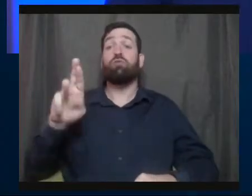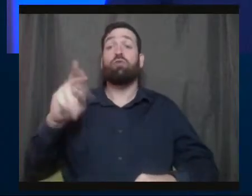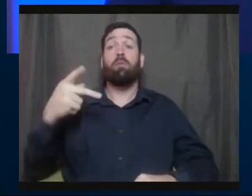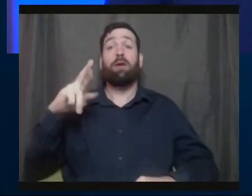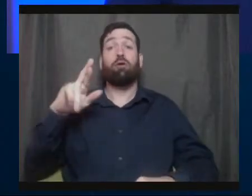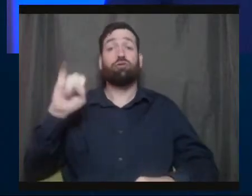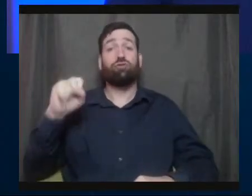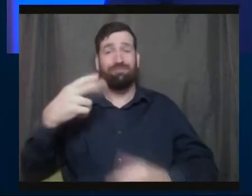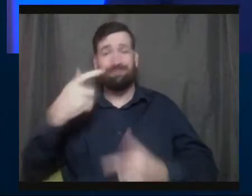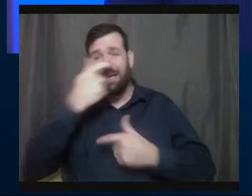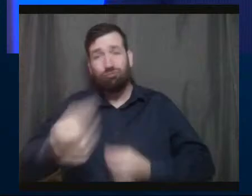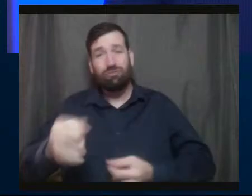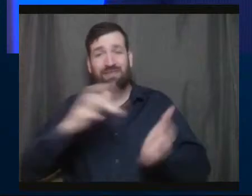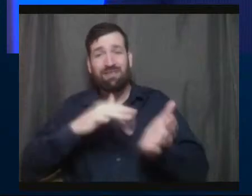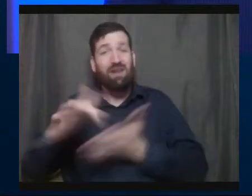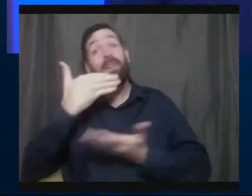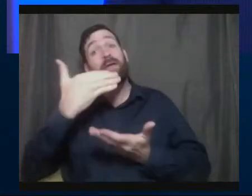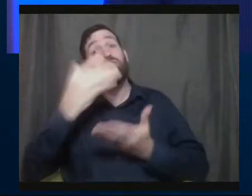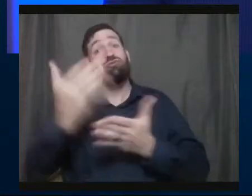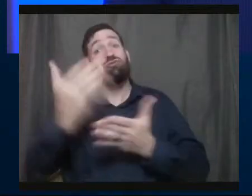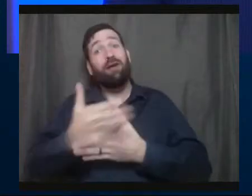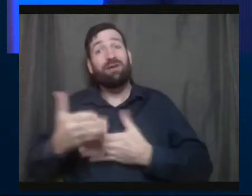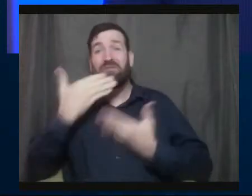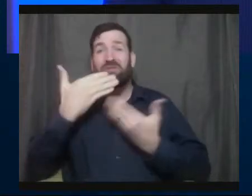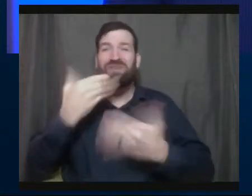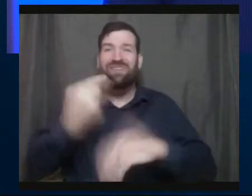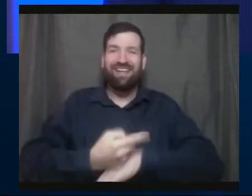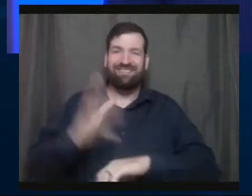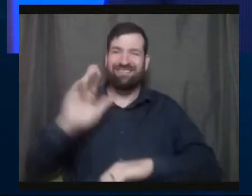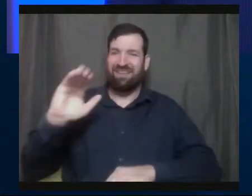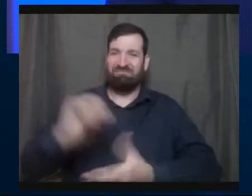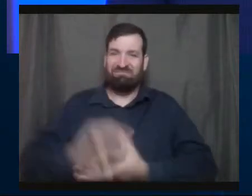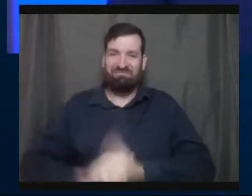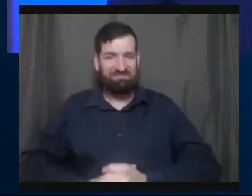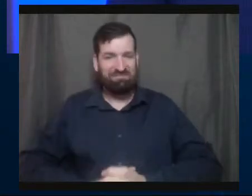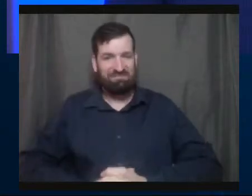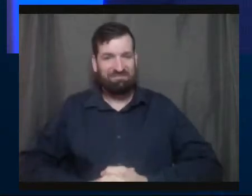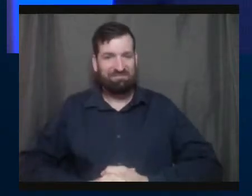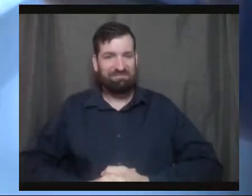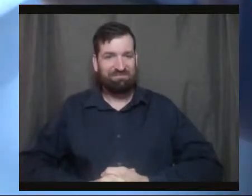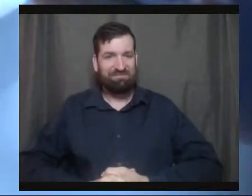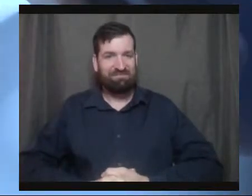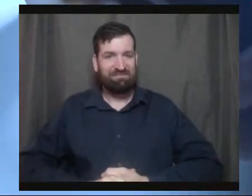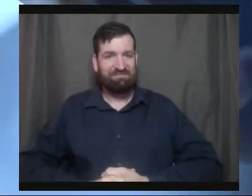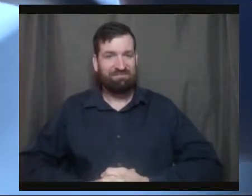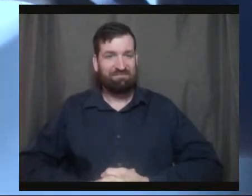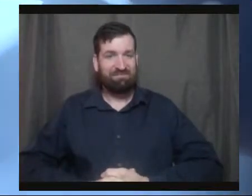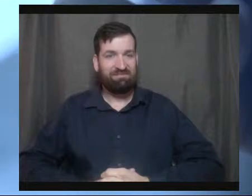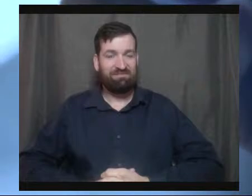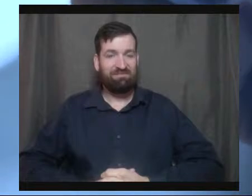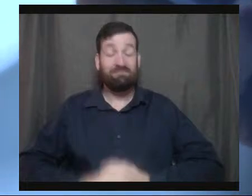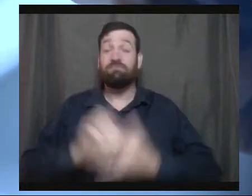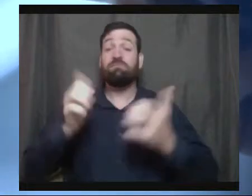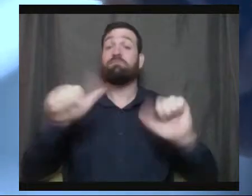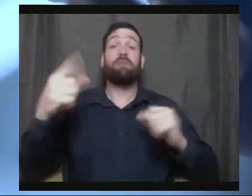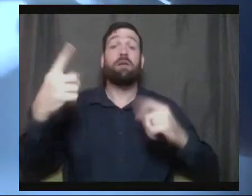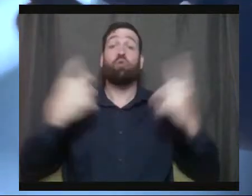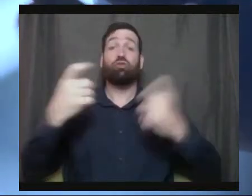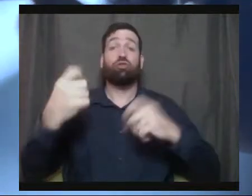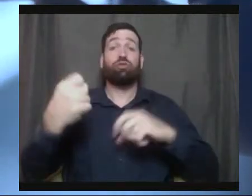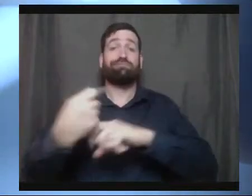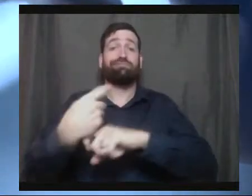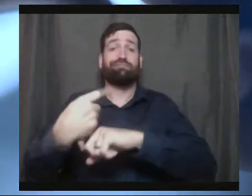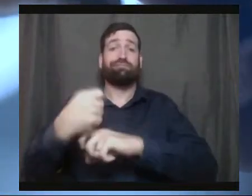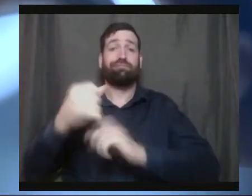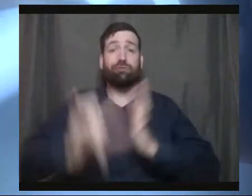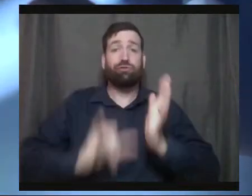for sharing your info this morning. Have a great day. All right, thank you. Thanks so much. And please get your questions in to us here on YouTube, on Facebook, and